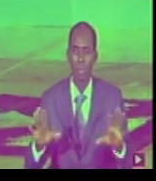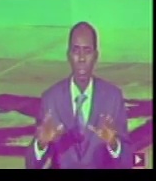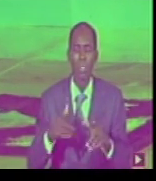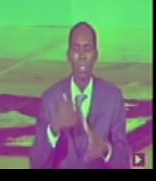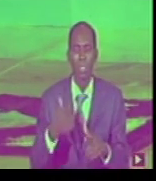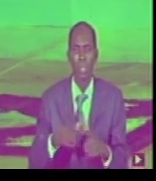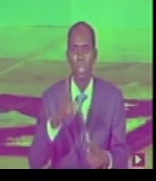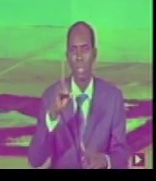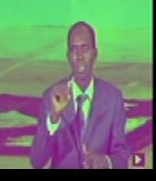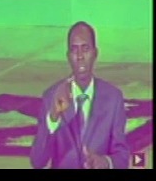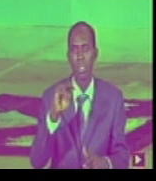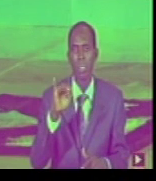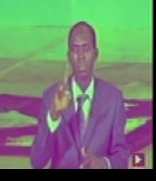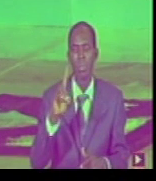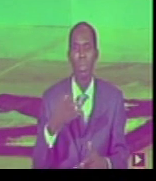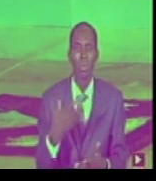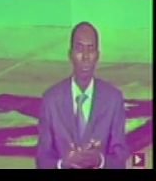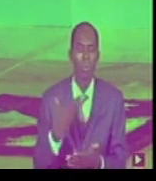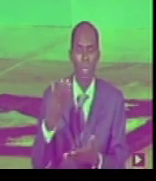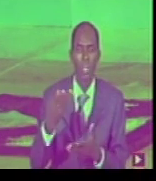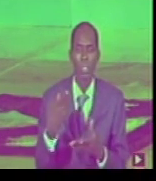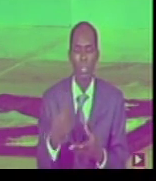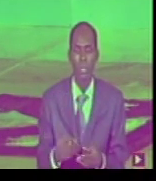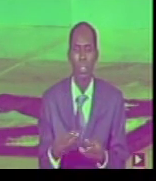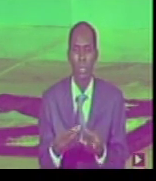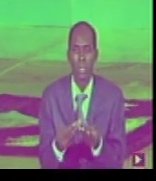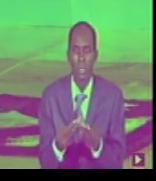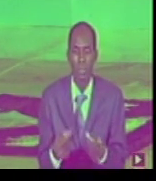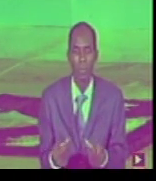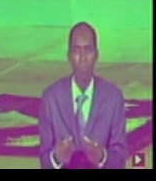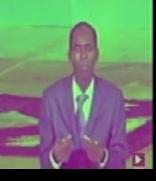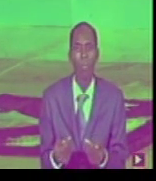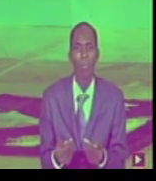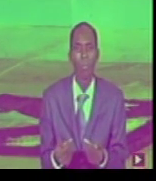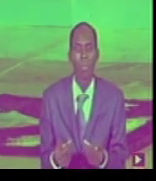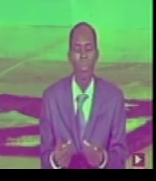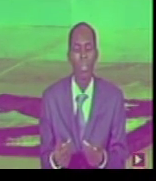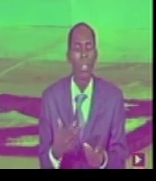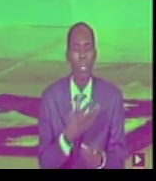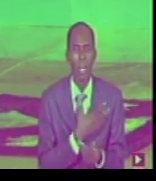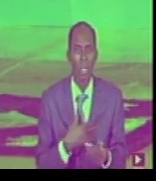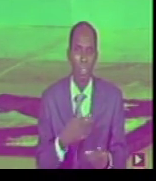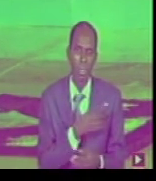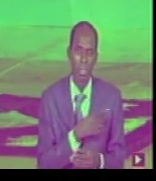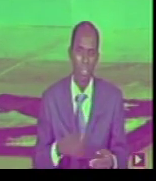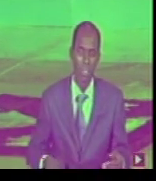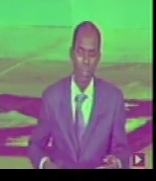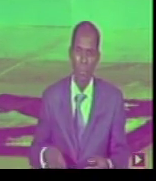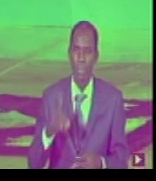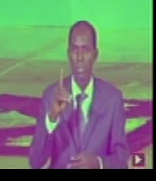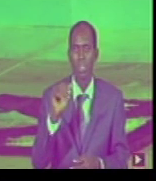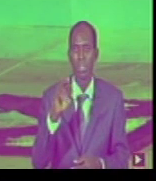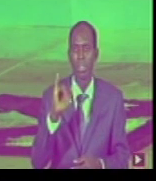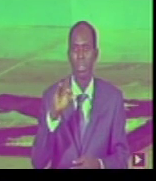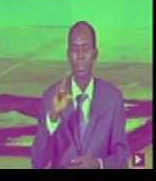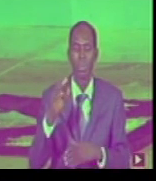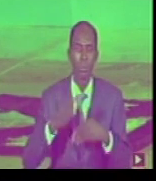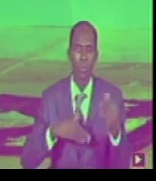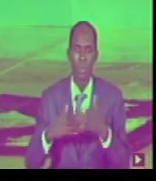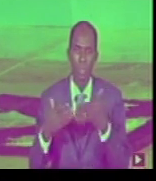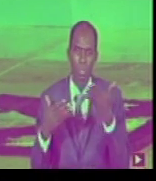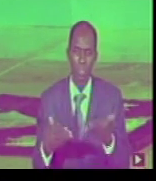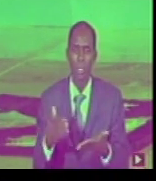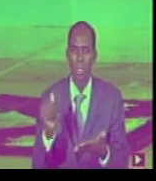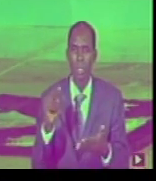floor and the oxen for 50 shekels of silver, and David built there an altar to the Lord and offered